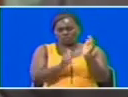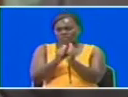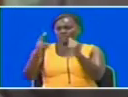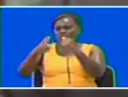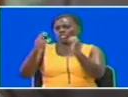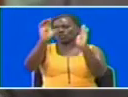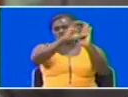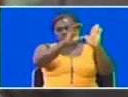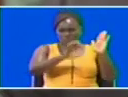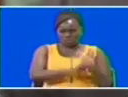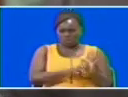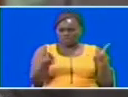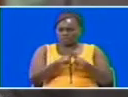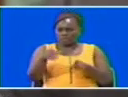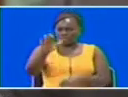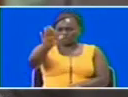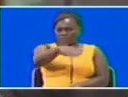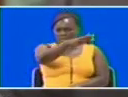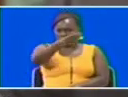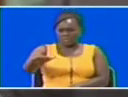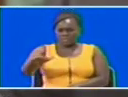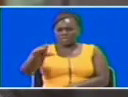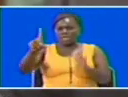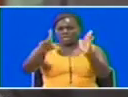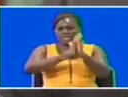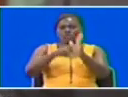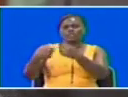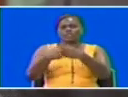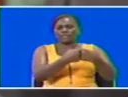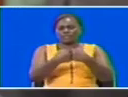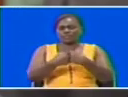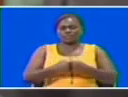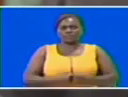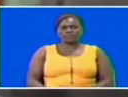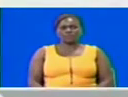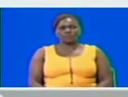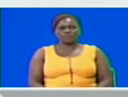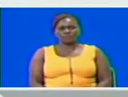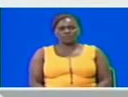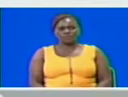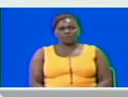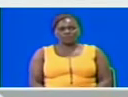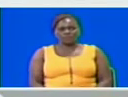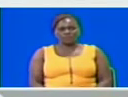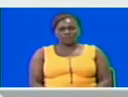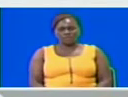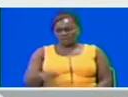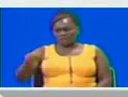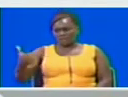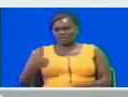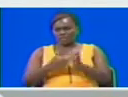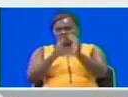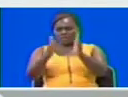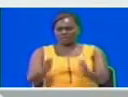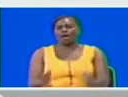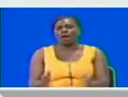Constitution, and such a parliament will be susceptible to legal challenge. Kwingineko, kinara wa